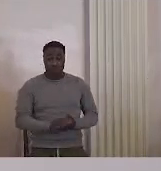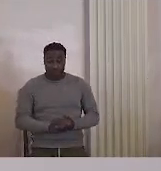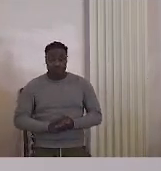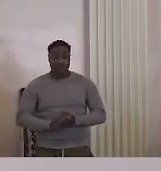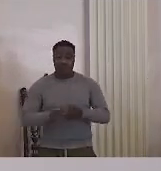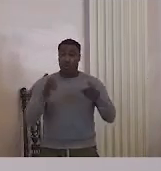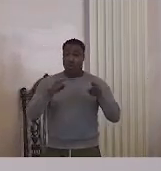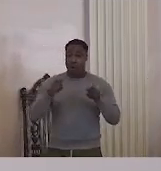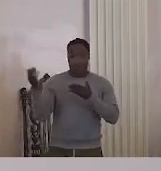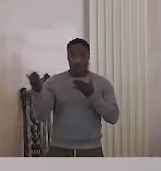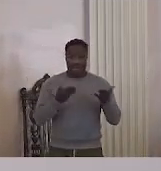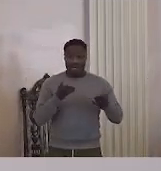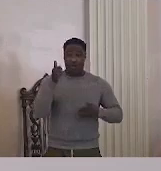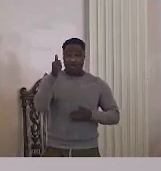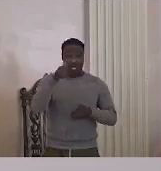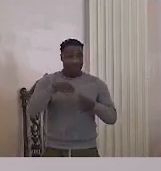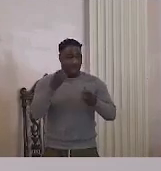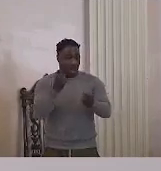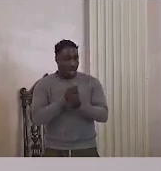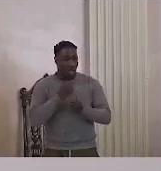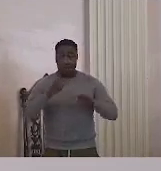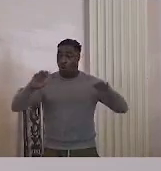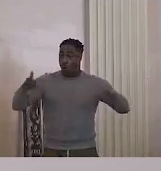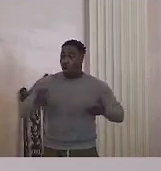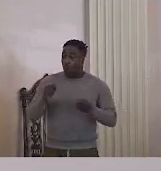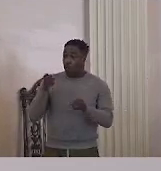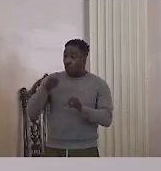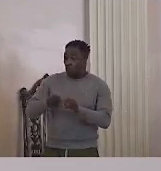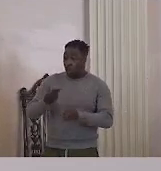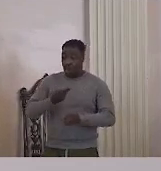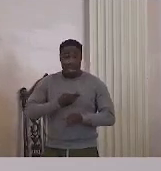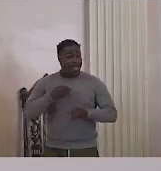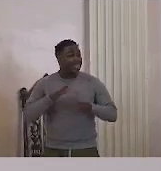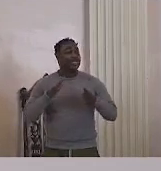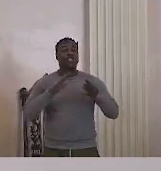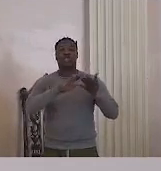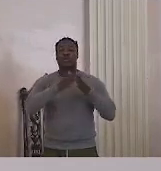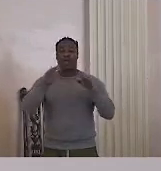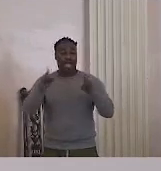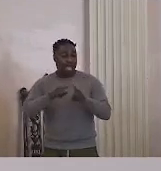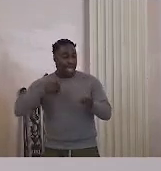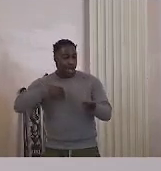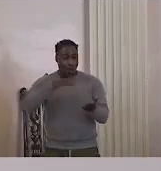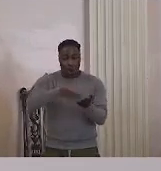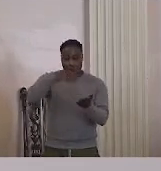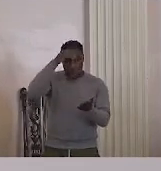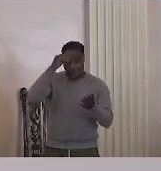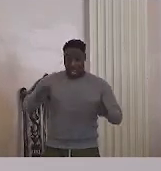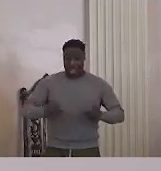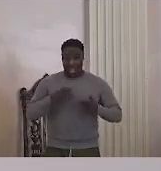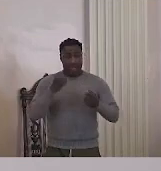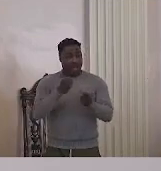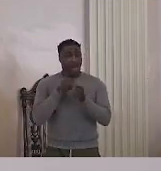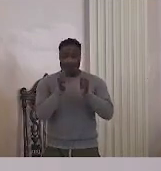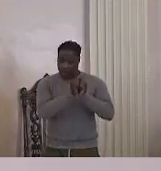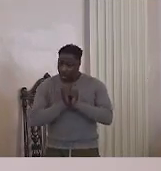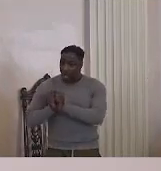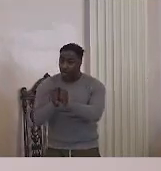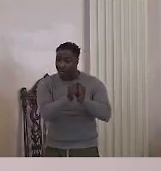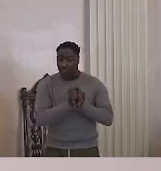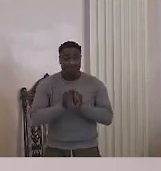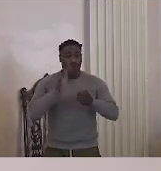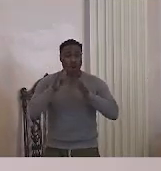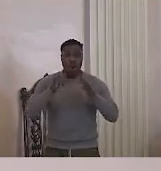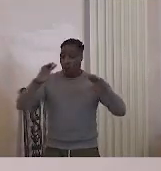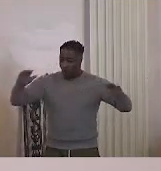love. You are welcome to join us in this community as we learn, live, and love together.